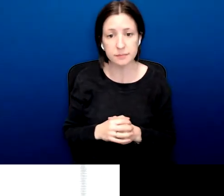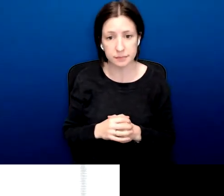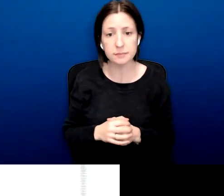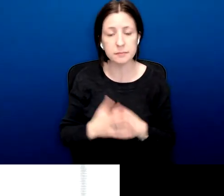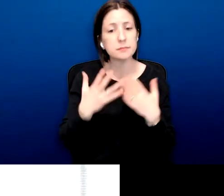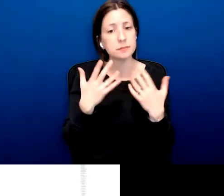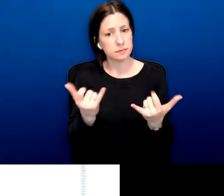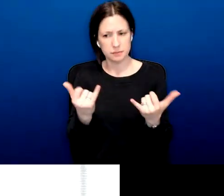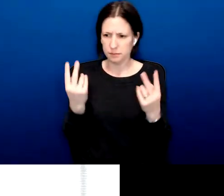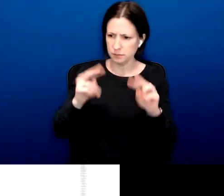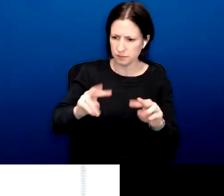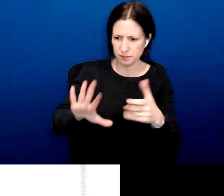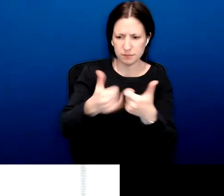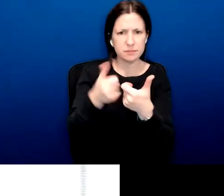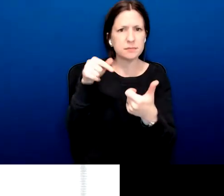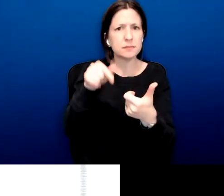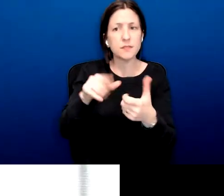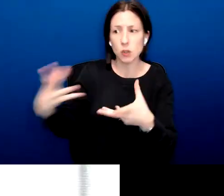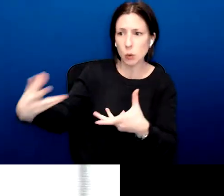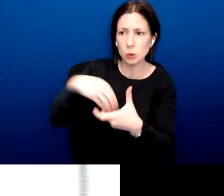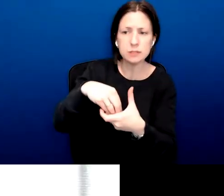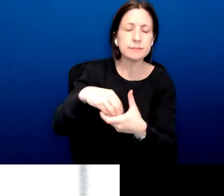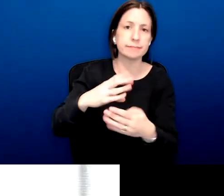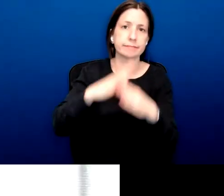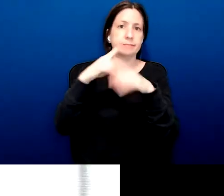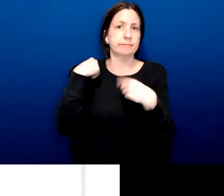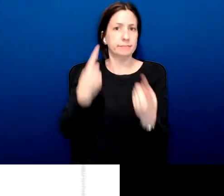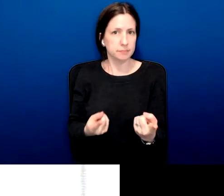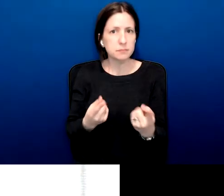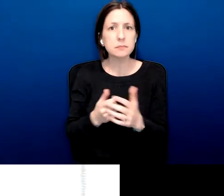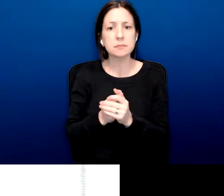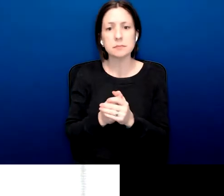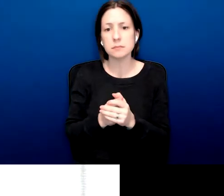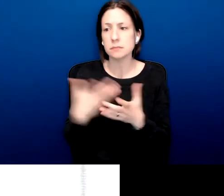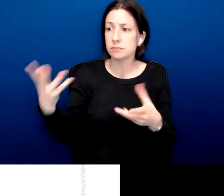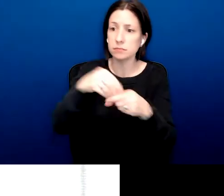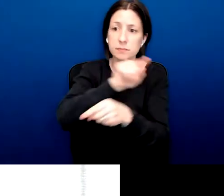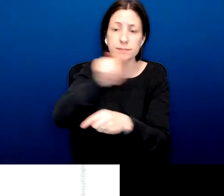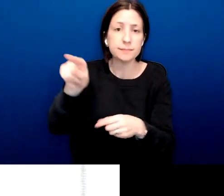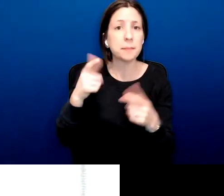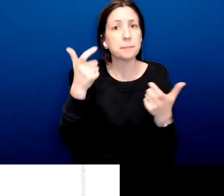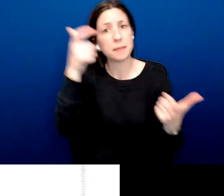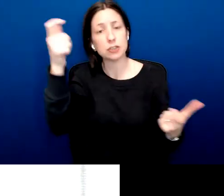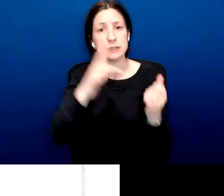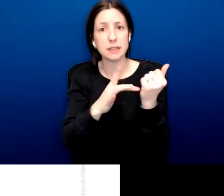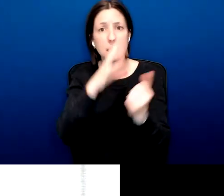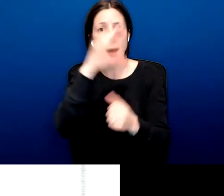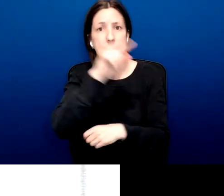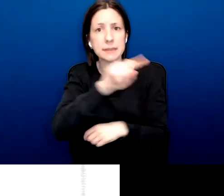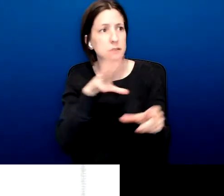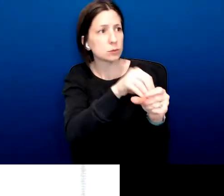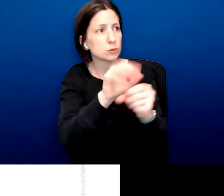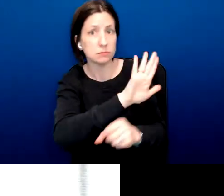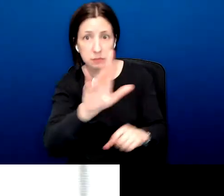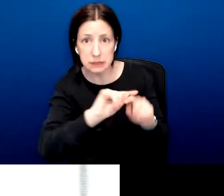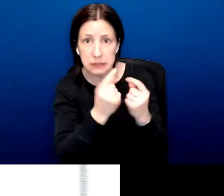challenge of inclusion for a while, whether it be related to more inclusive teams among major tech companies, more inclusive research practices